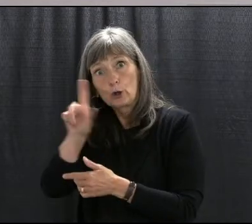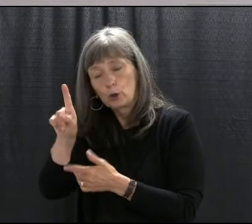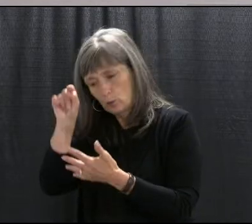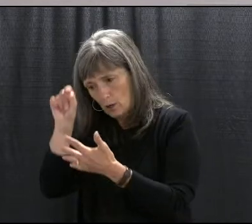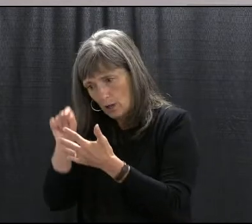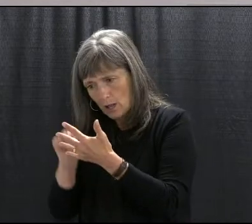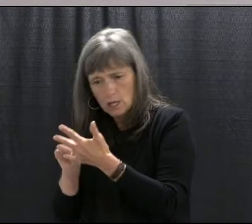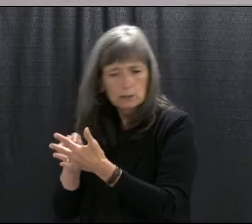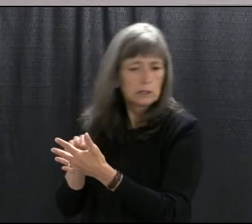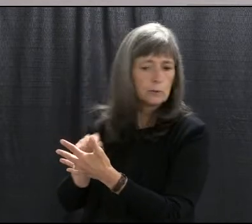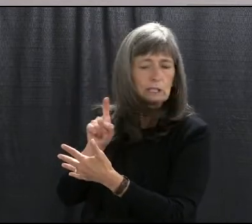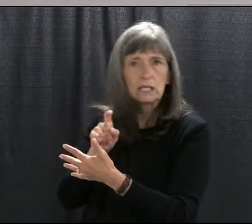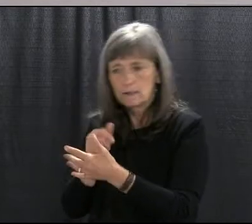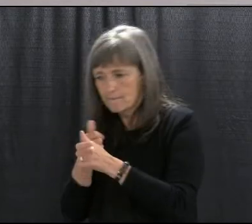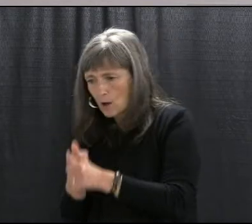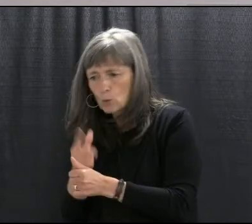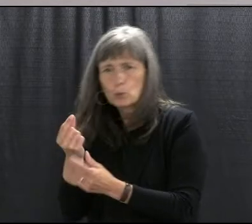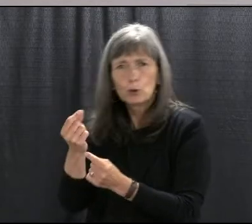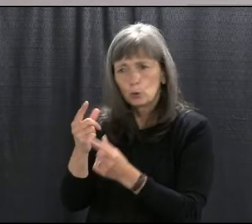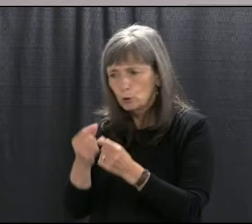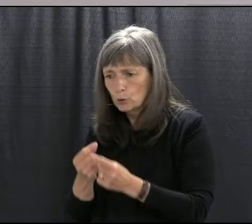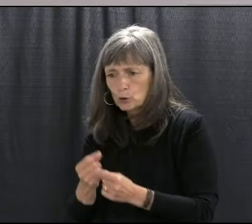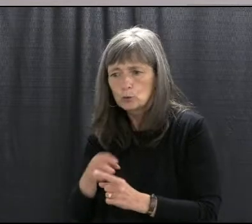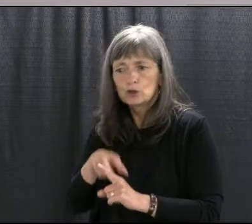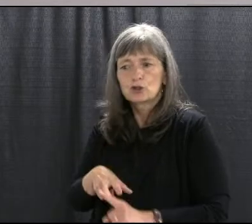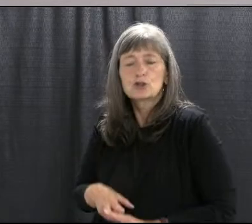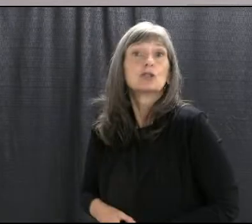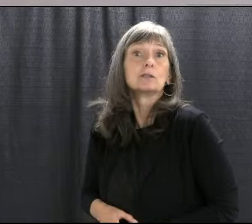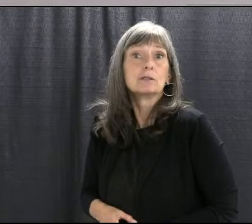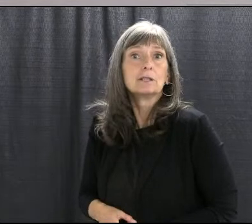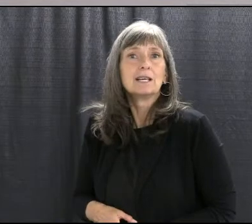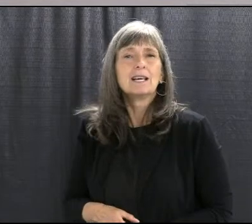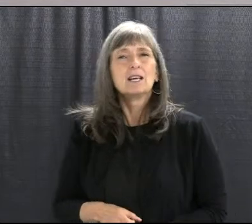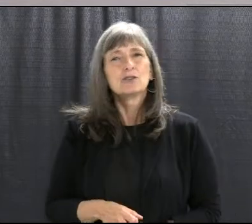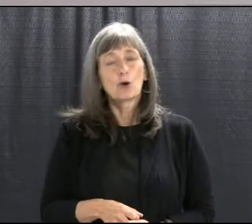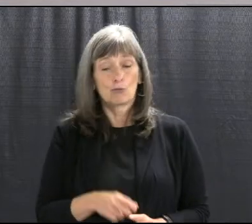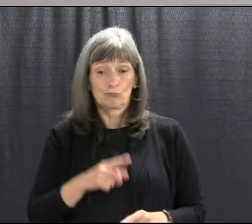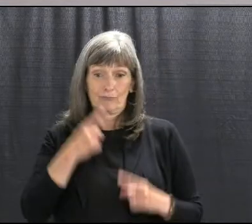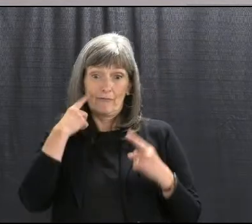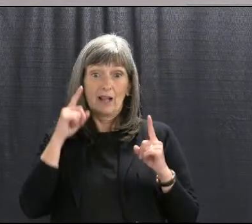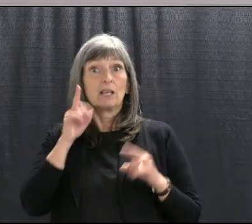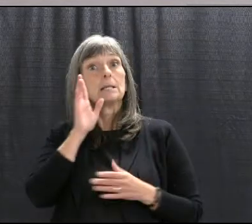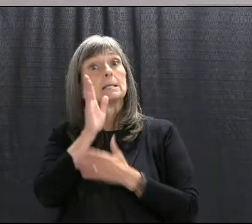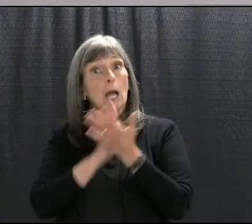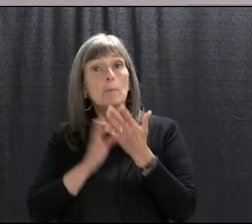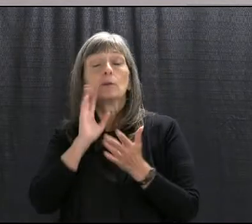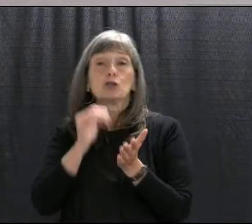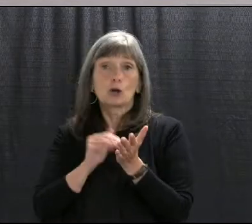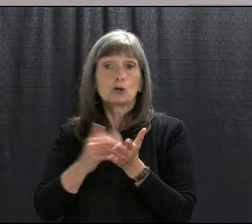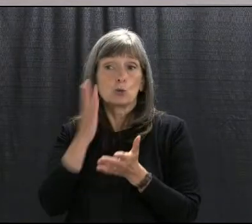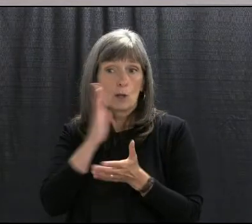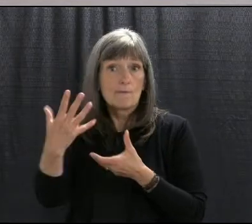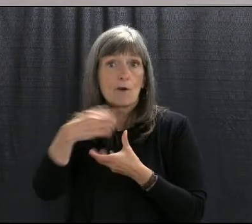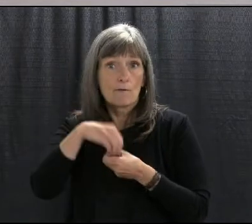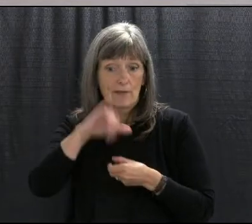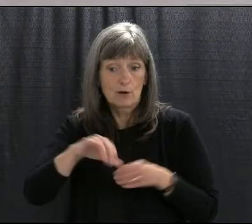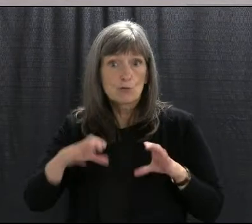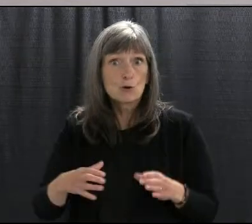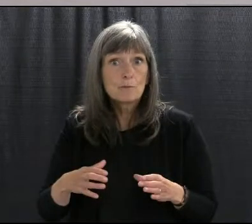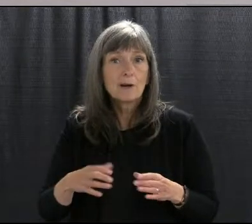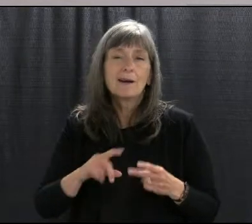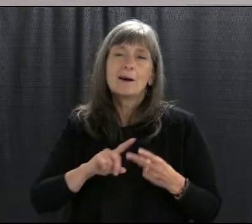think what we're going to end up with is a mix of people who are clinicians, most definitely, but also